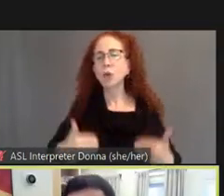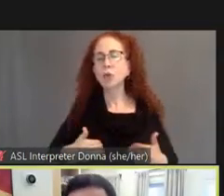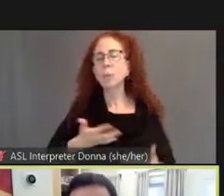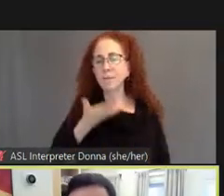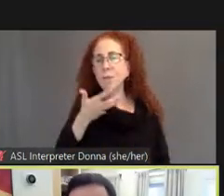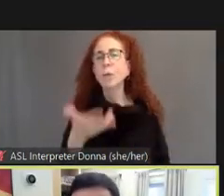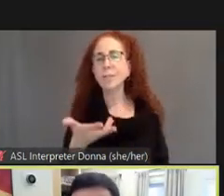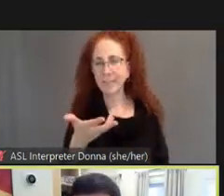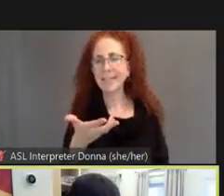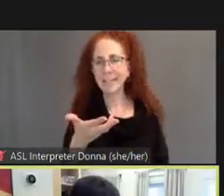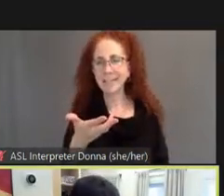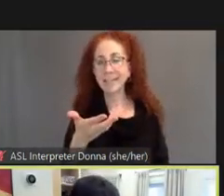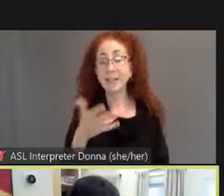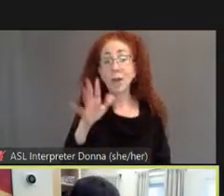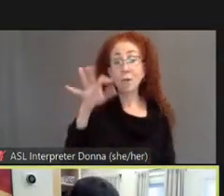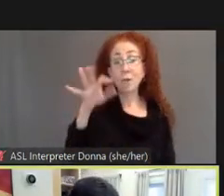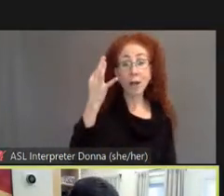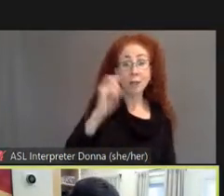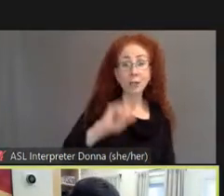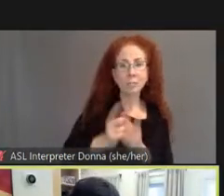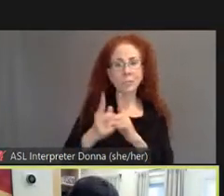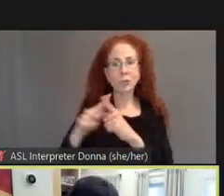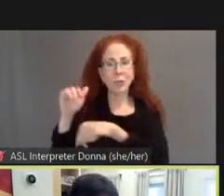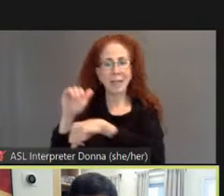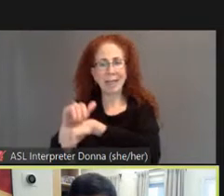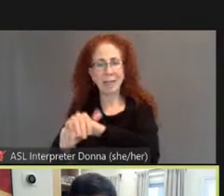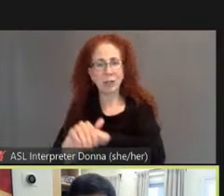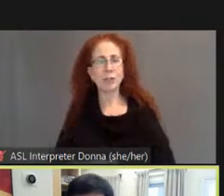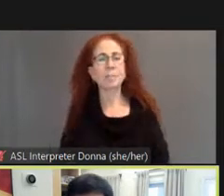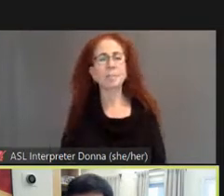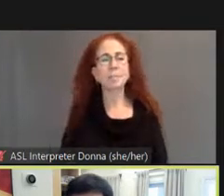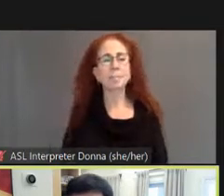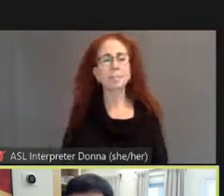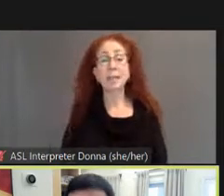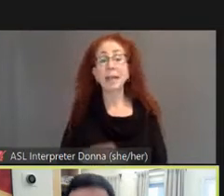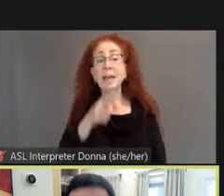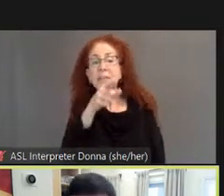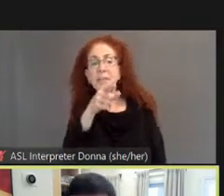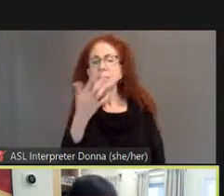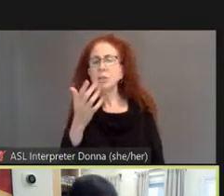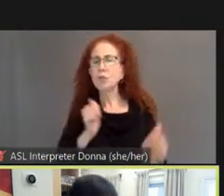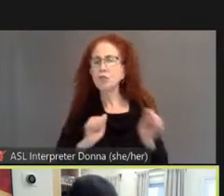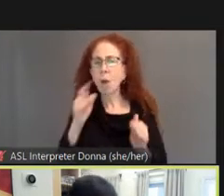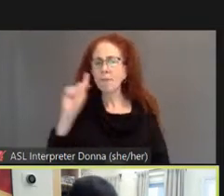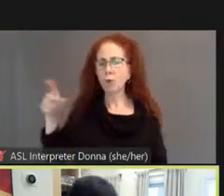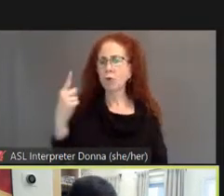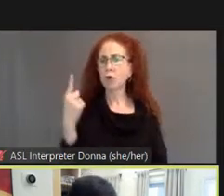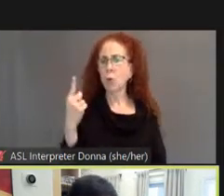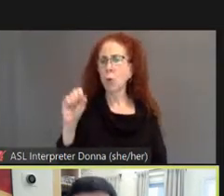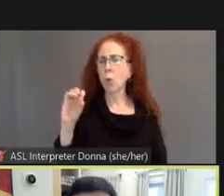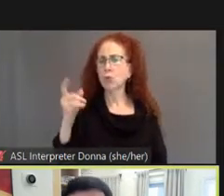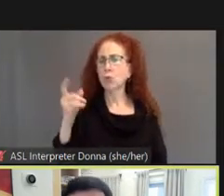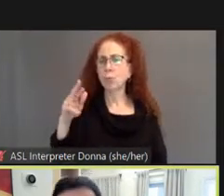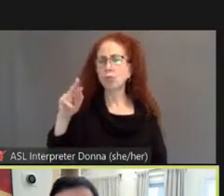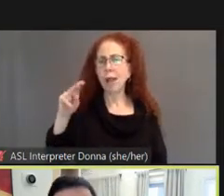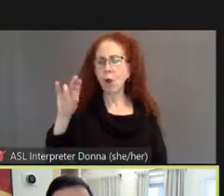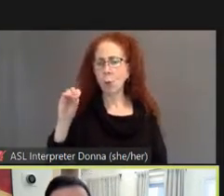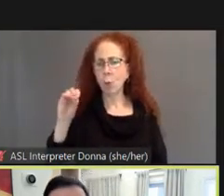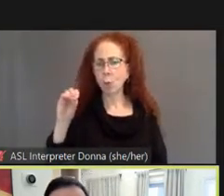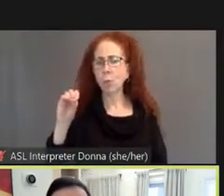from French to English. The opera is a monodrama for solo soprano and was